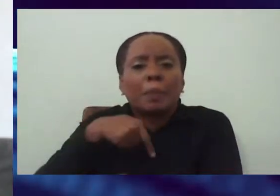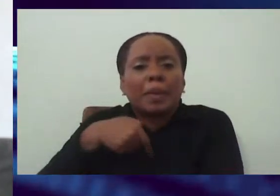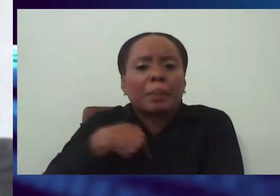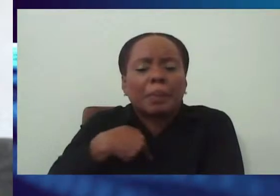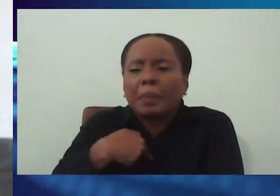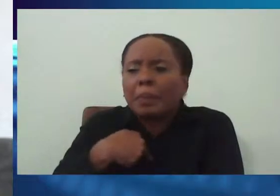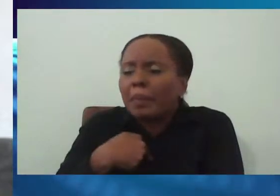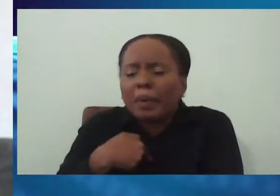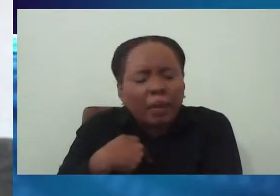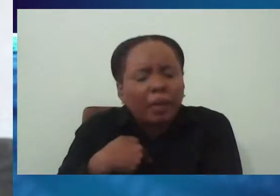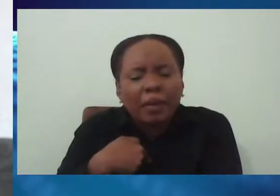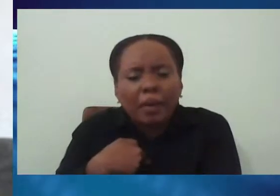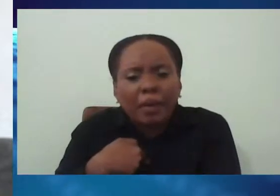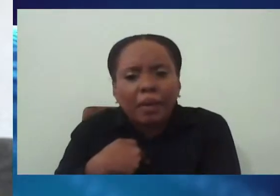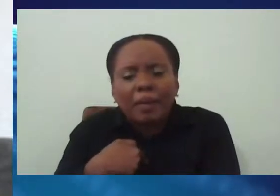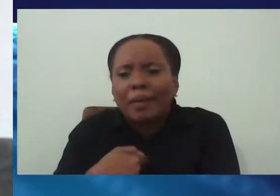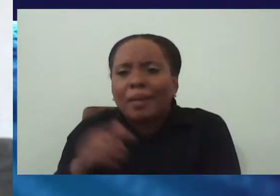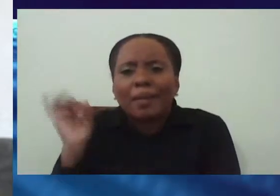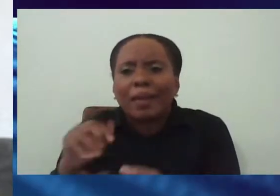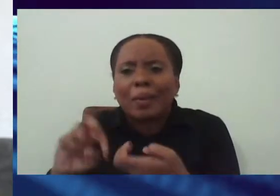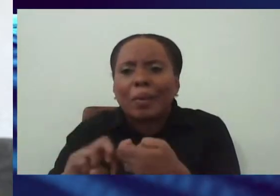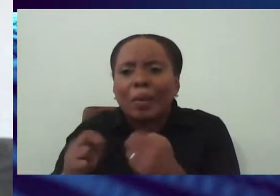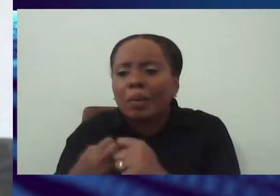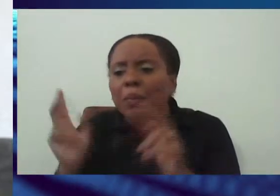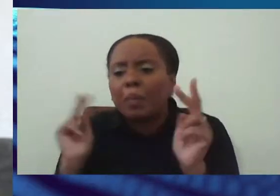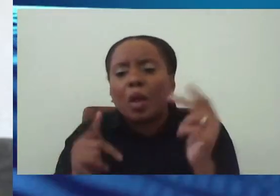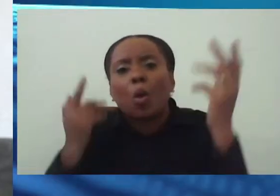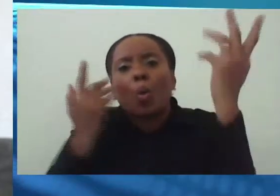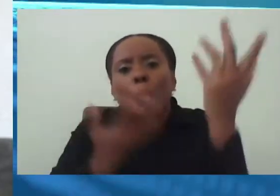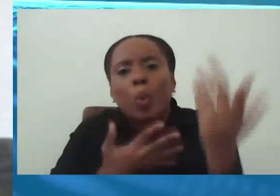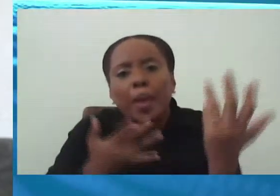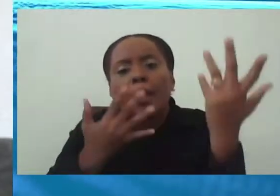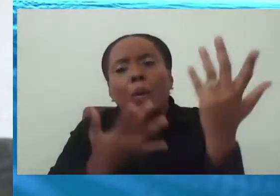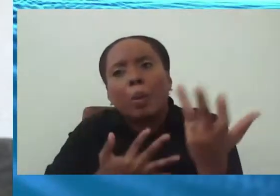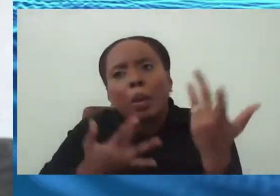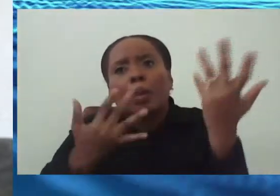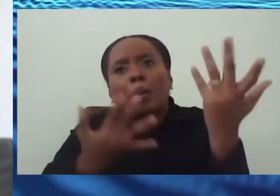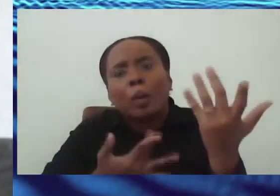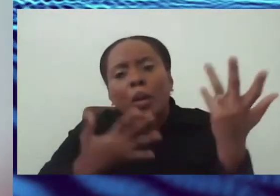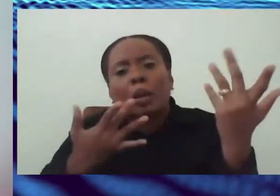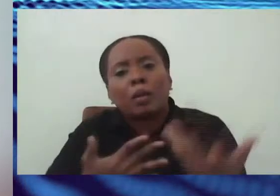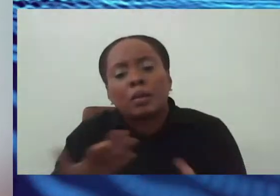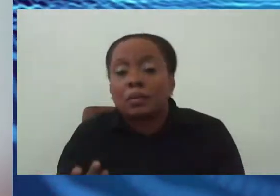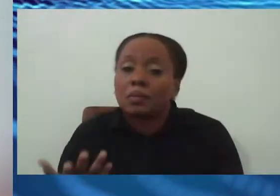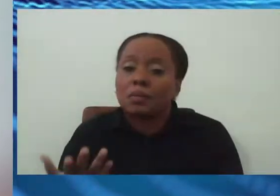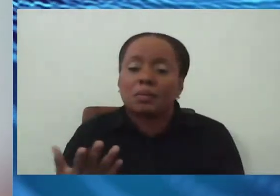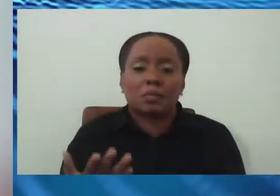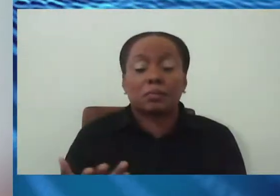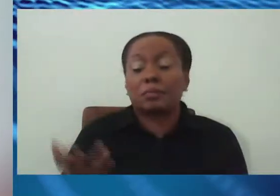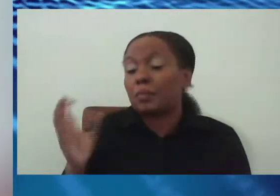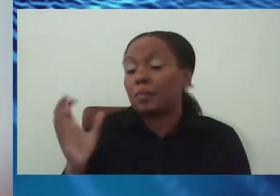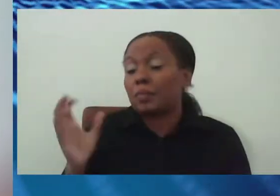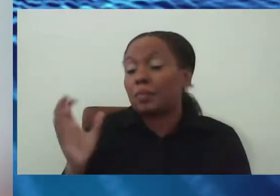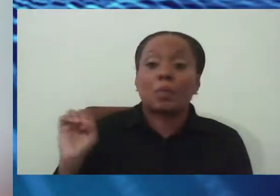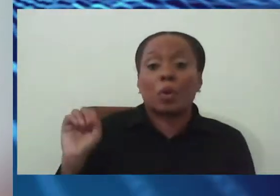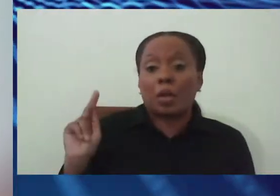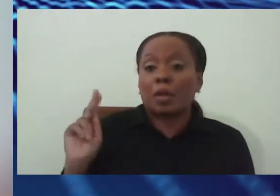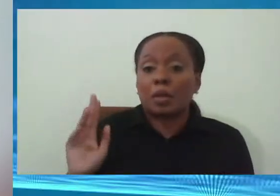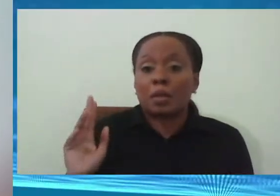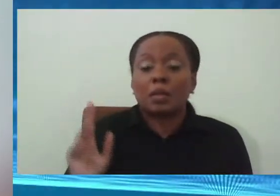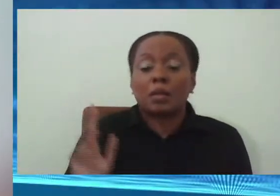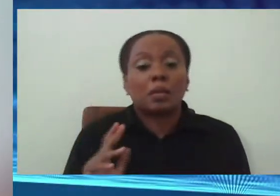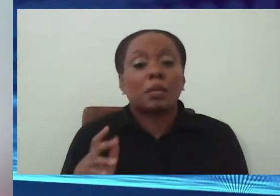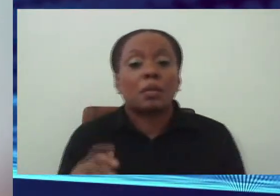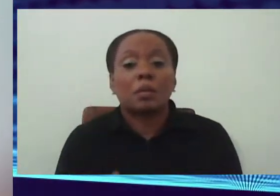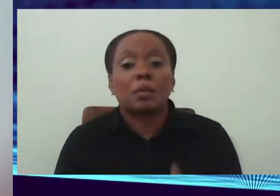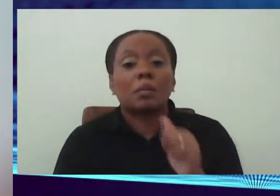significantly in creating problems for people in that situation? Yeah, what we're finding is that most persons